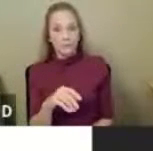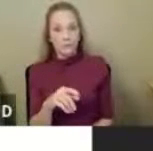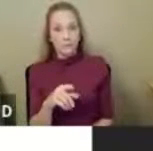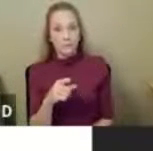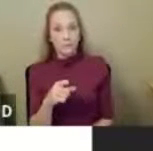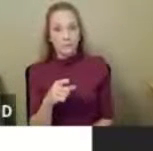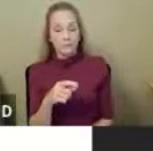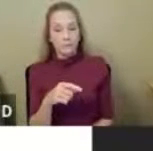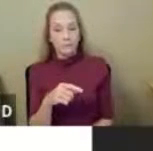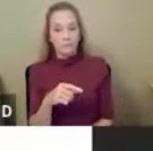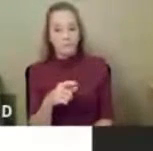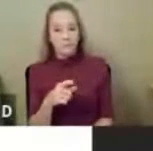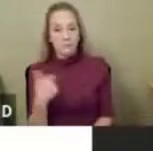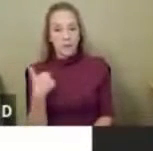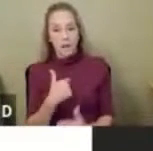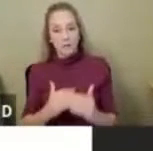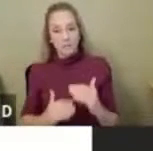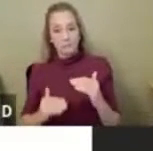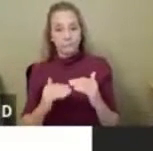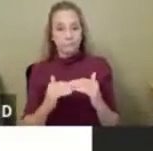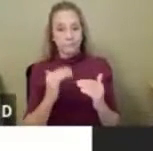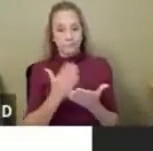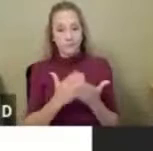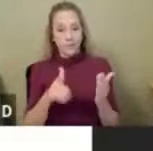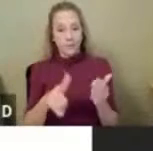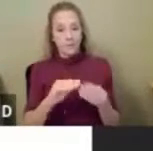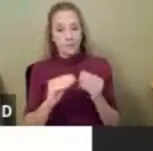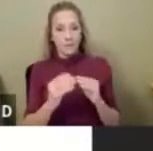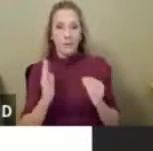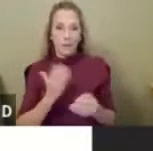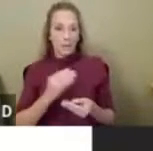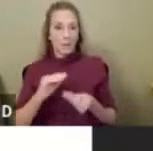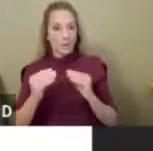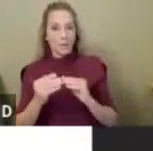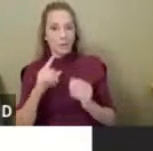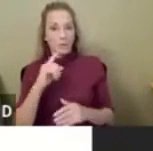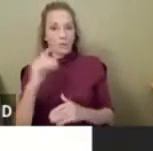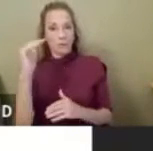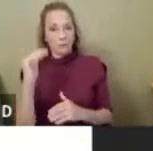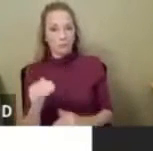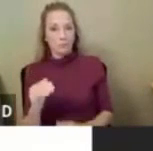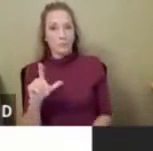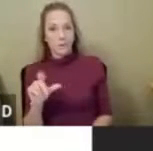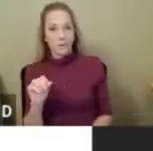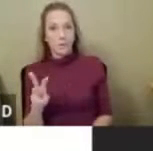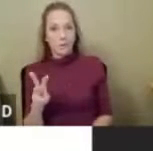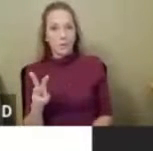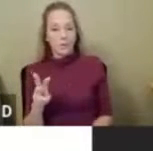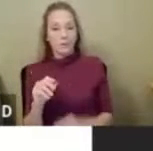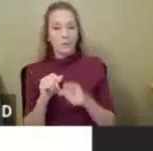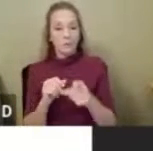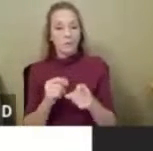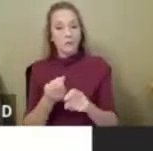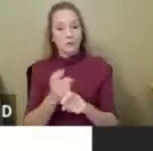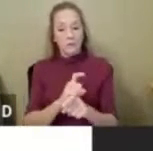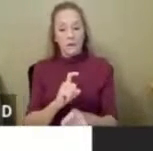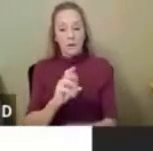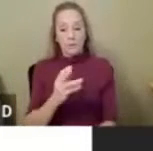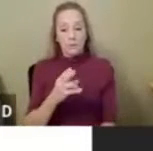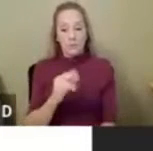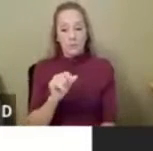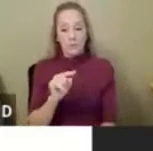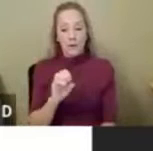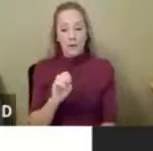numbers are low. They are from the part of the White House recommendations, so that's where these came